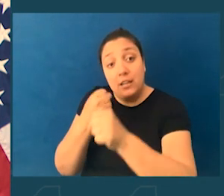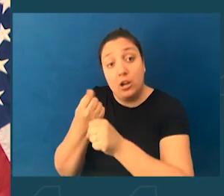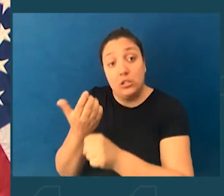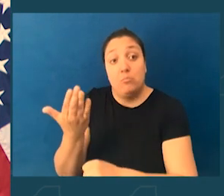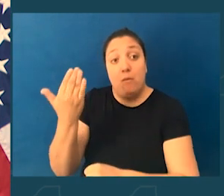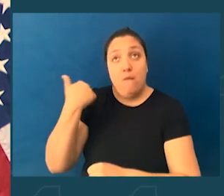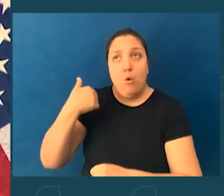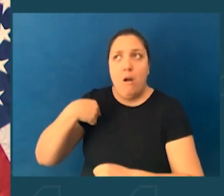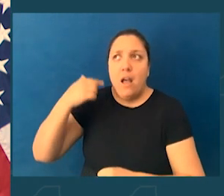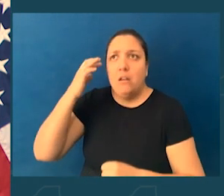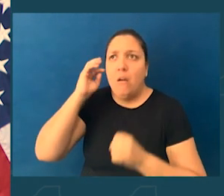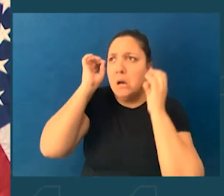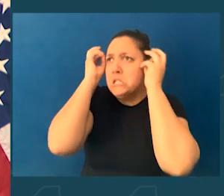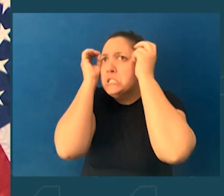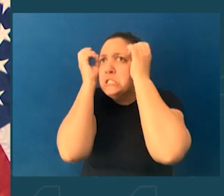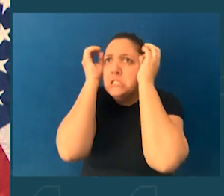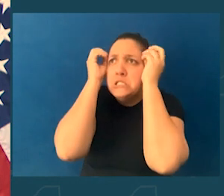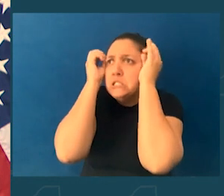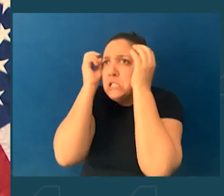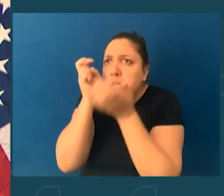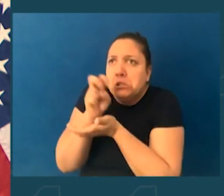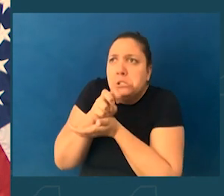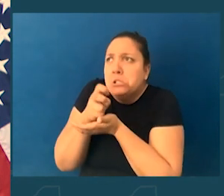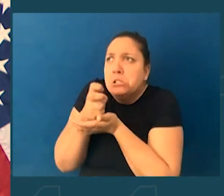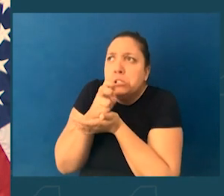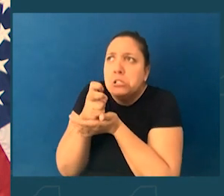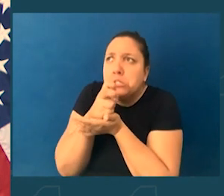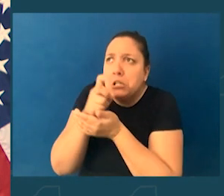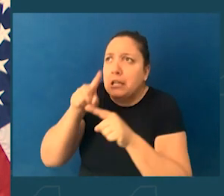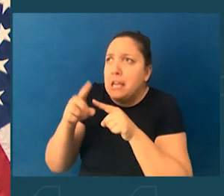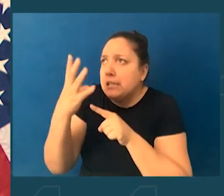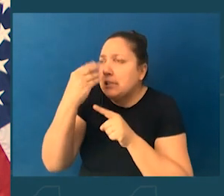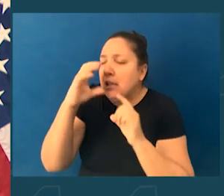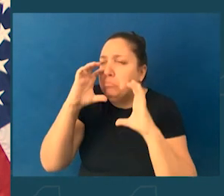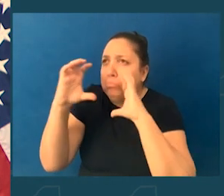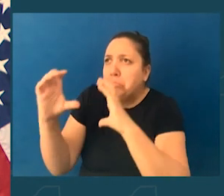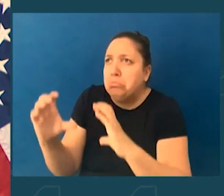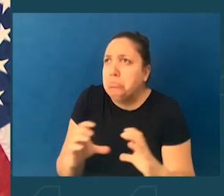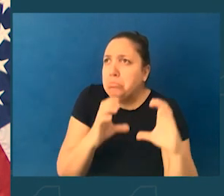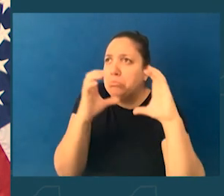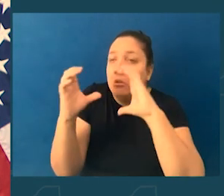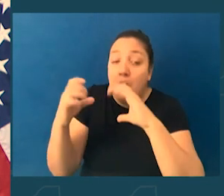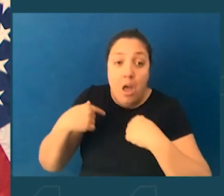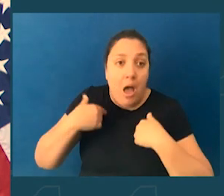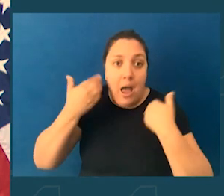thoughts, sleepless nights and emotional highs and lows were caused by anxiety and depression,